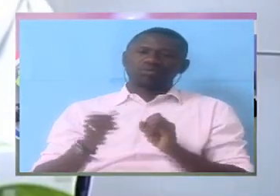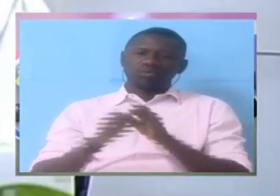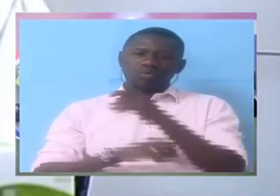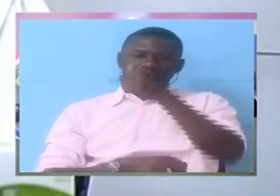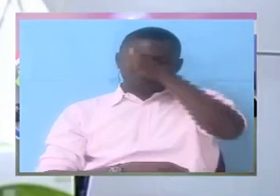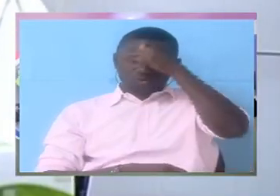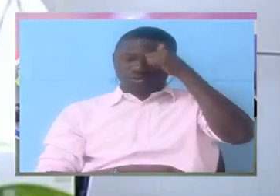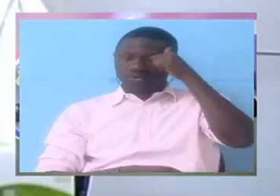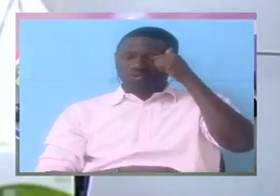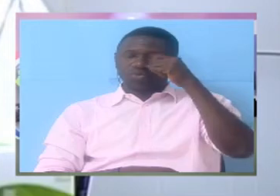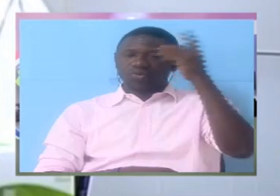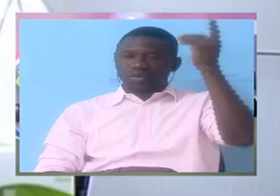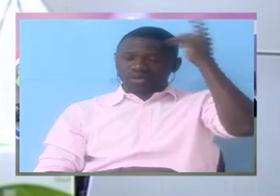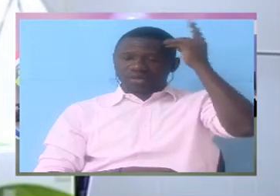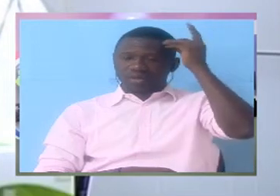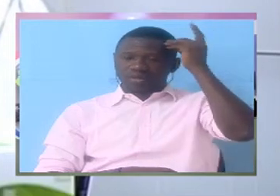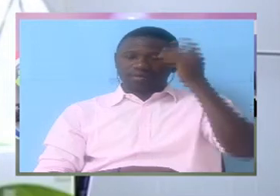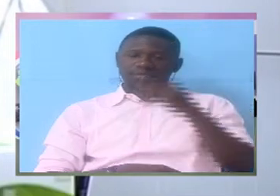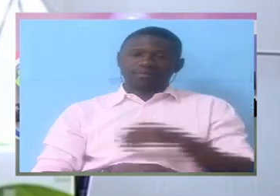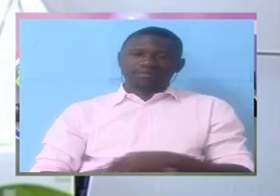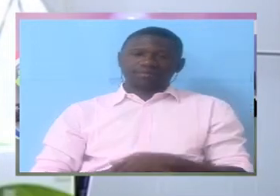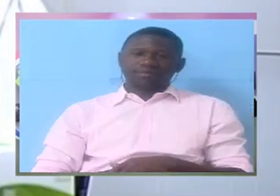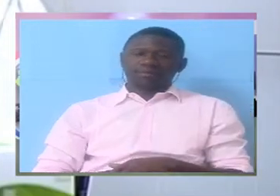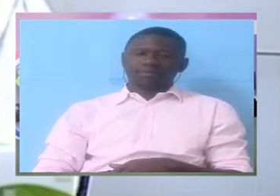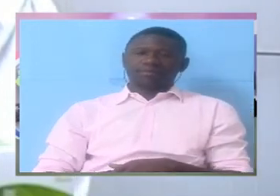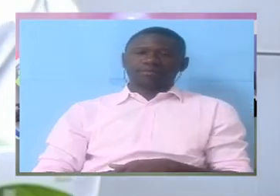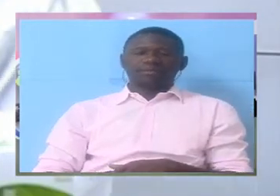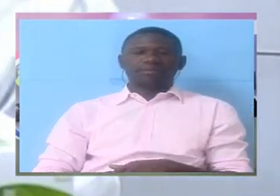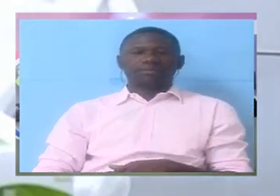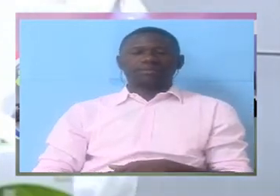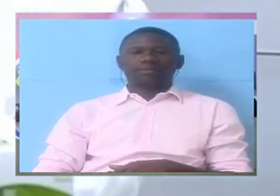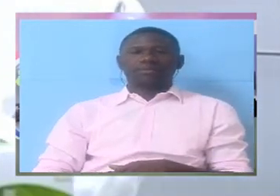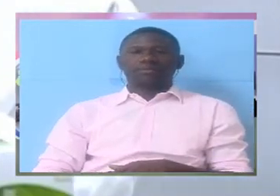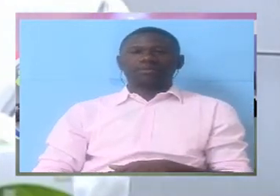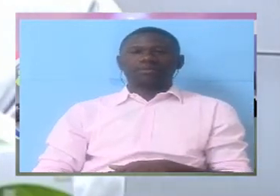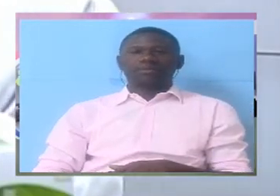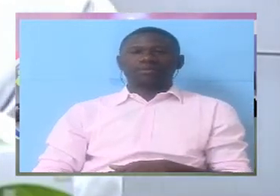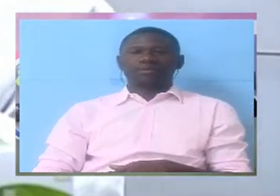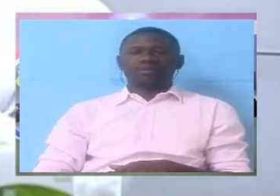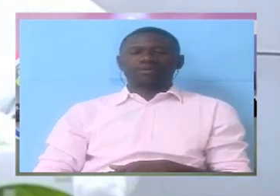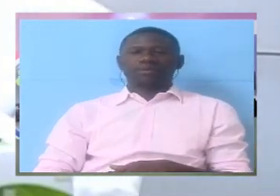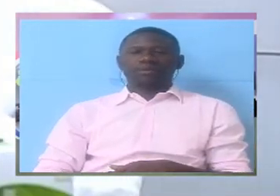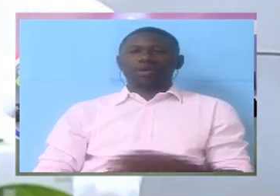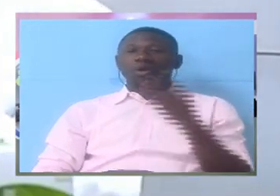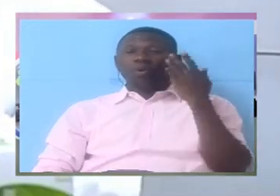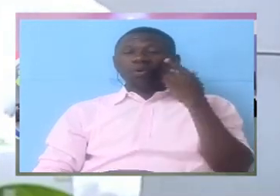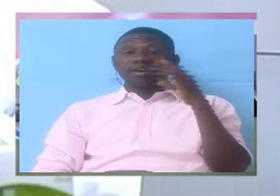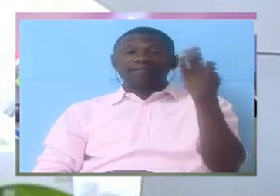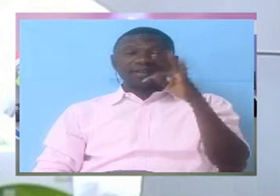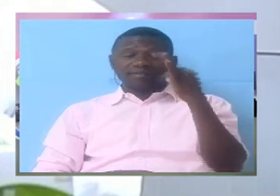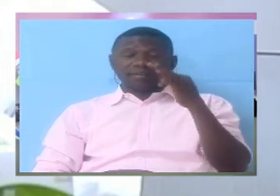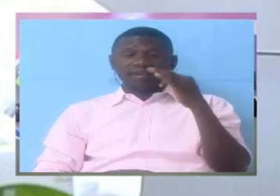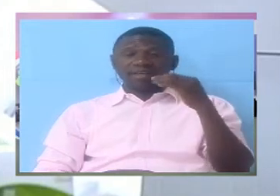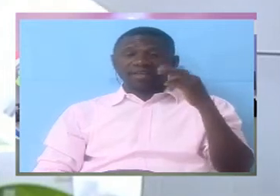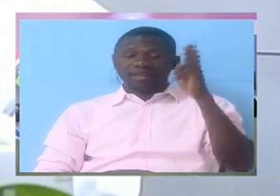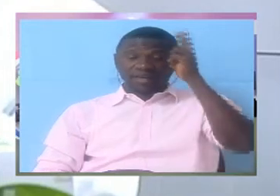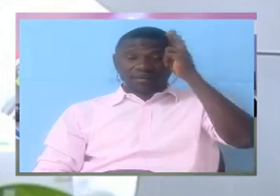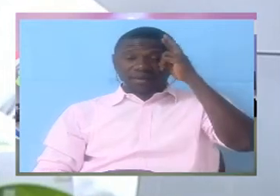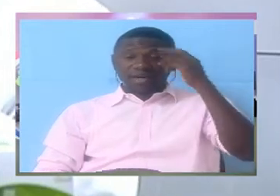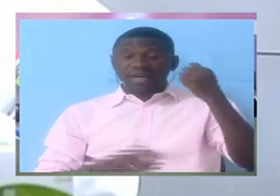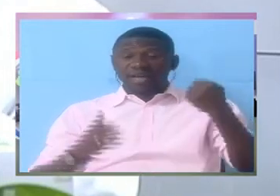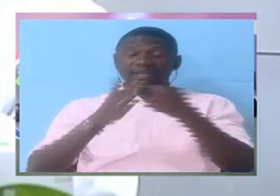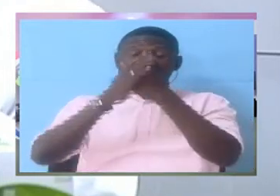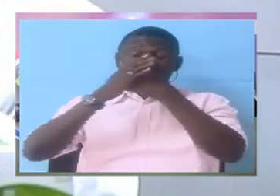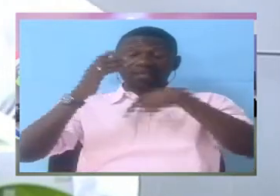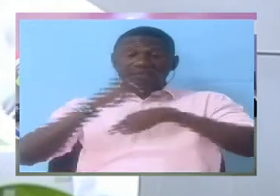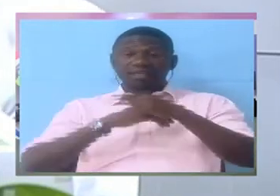janni ibida doko da mutala Dakar. Well, this attack, when this attack came, I don't think I spent much time